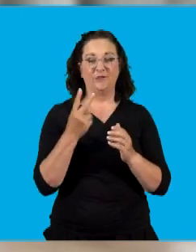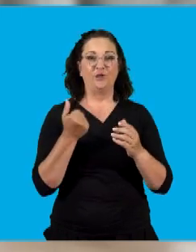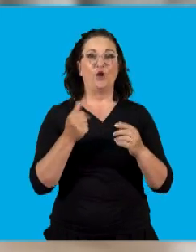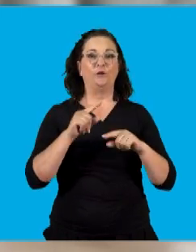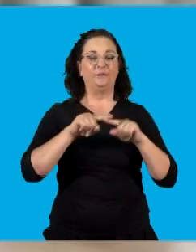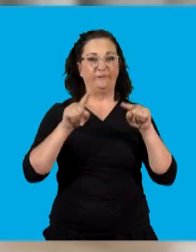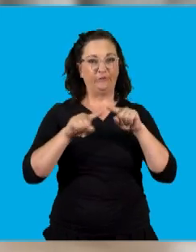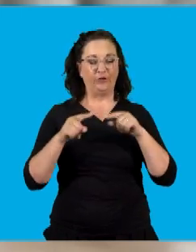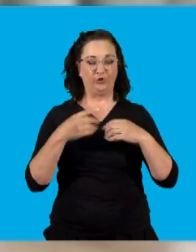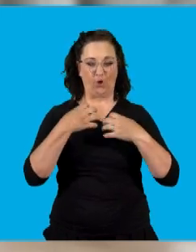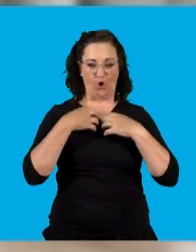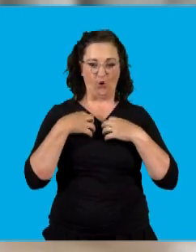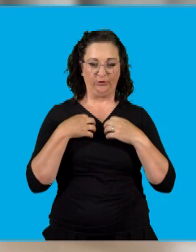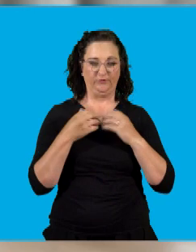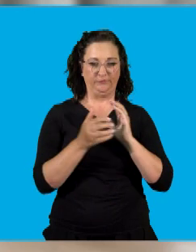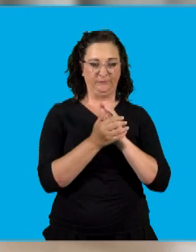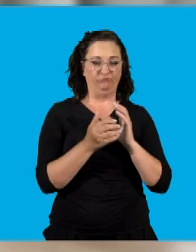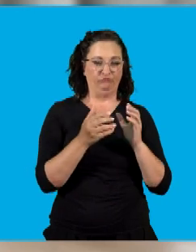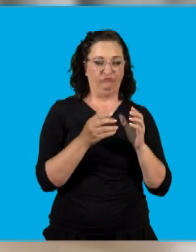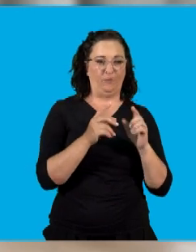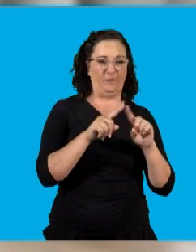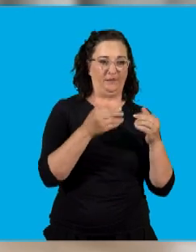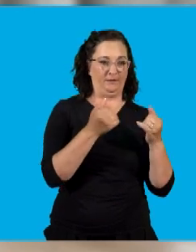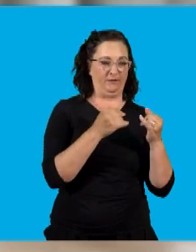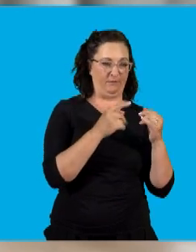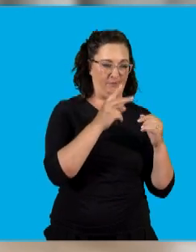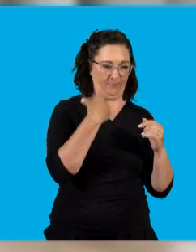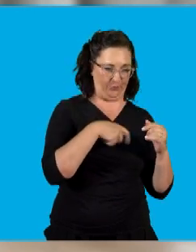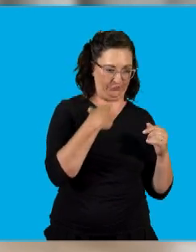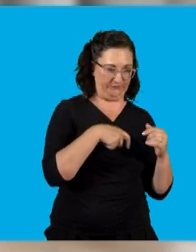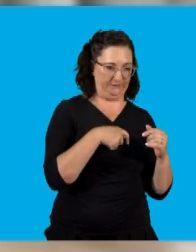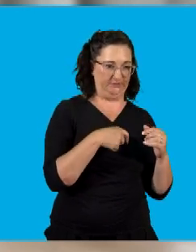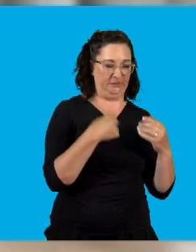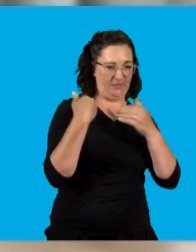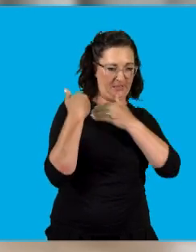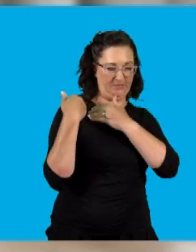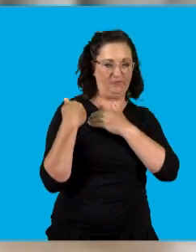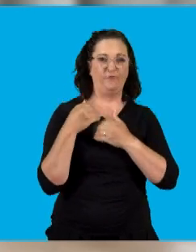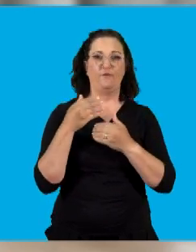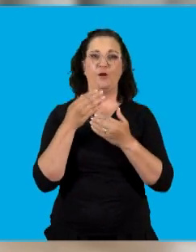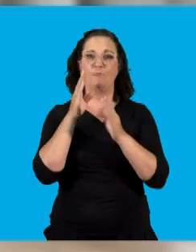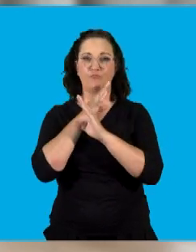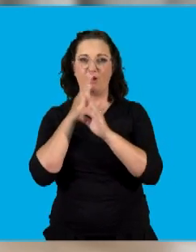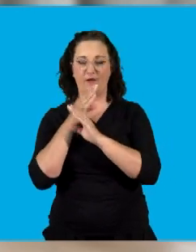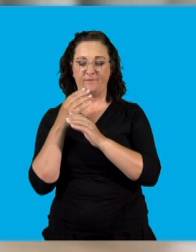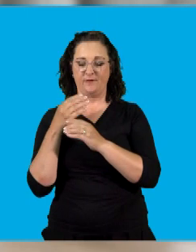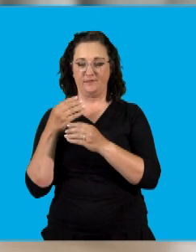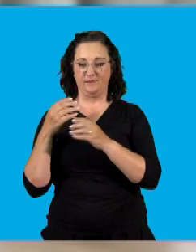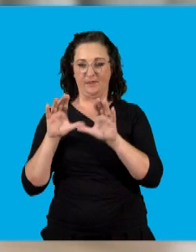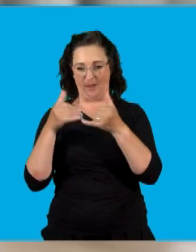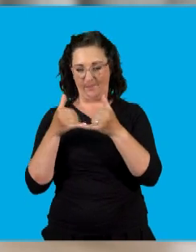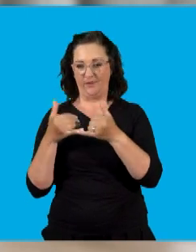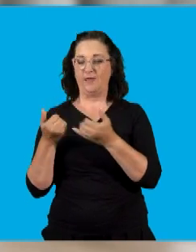but we will be looking at 3 forms of ownership, which are personal liability company, private company, as well as